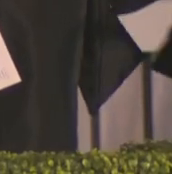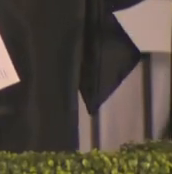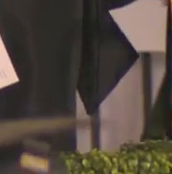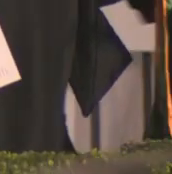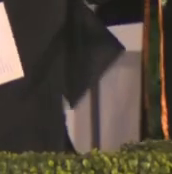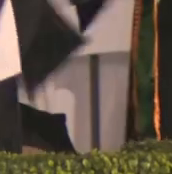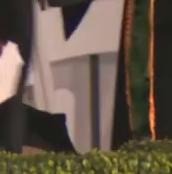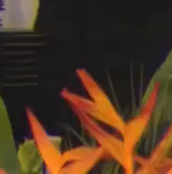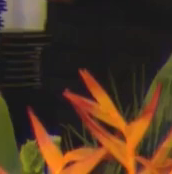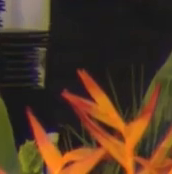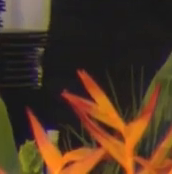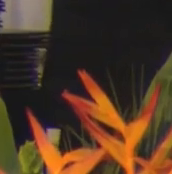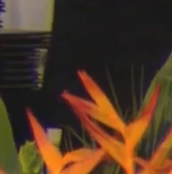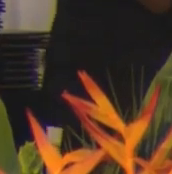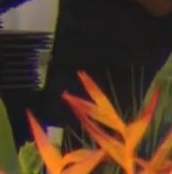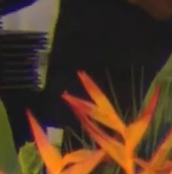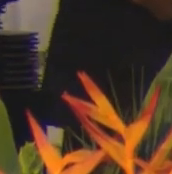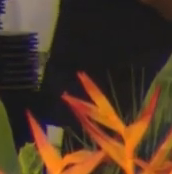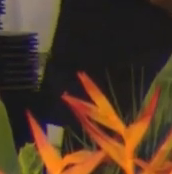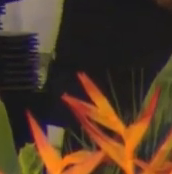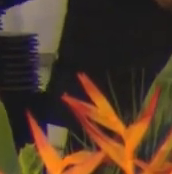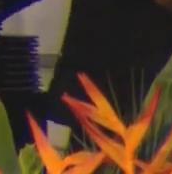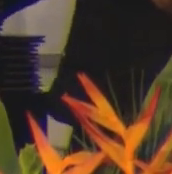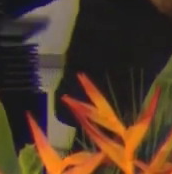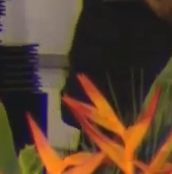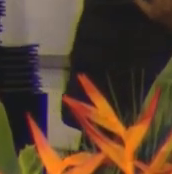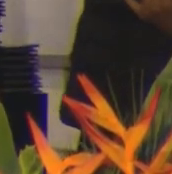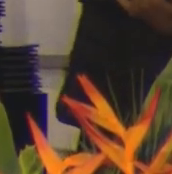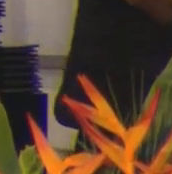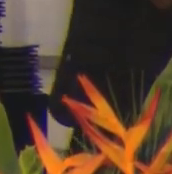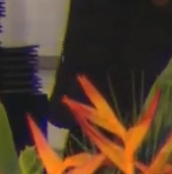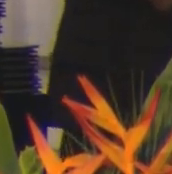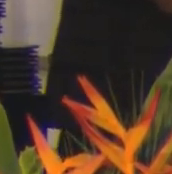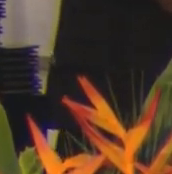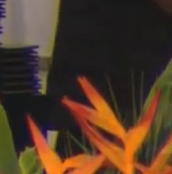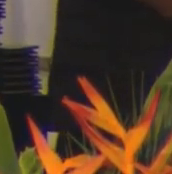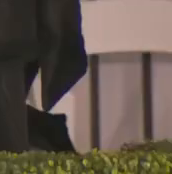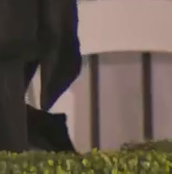Leon Ray. Zhang Yuan Shui.